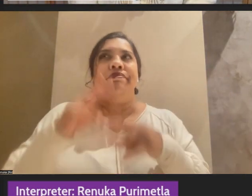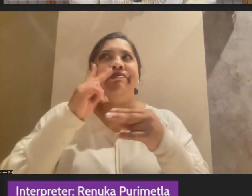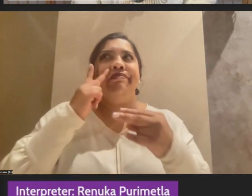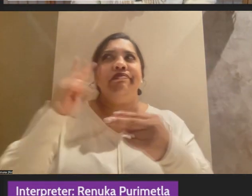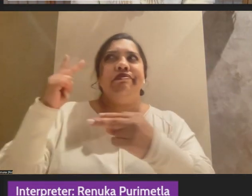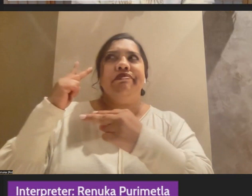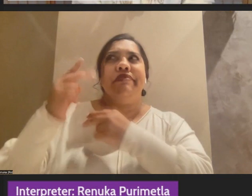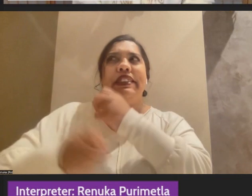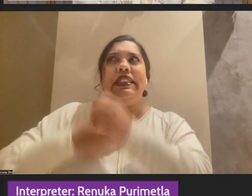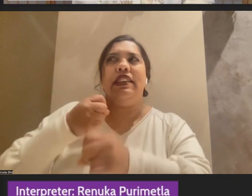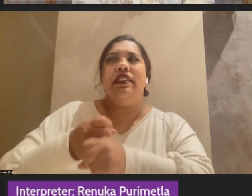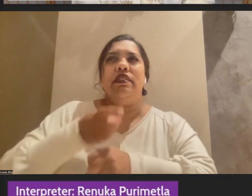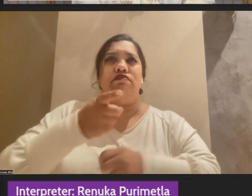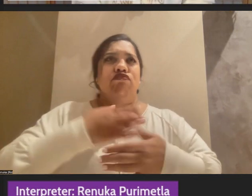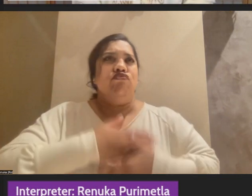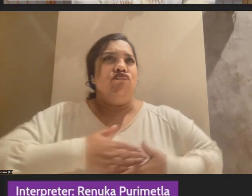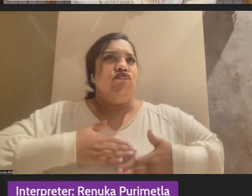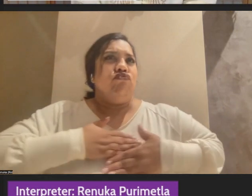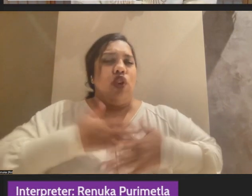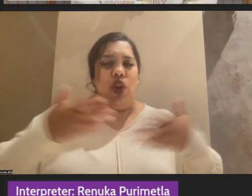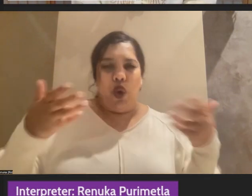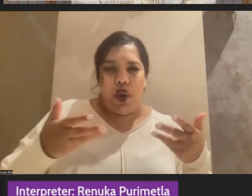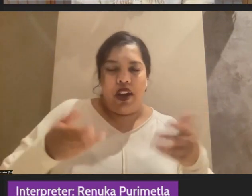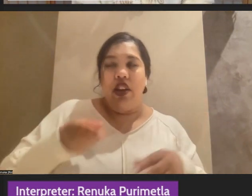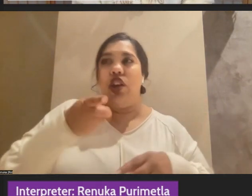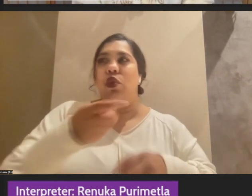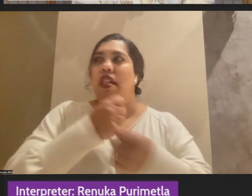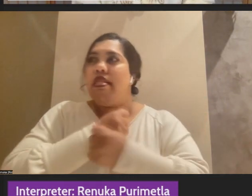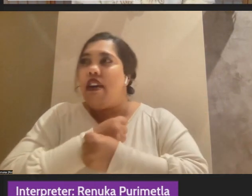What did you love? What made you laugh?